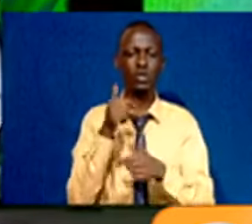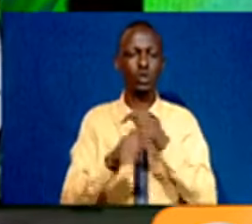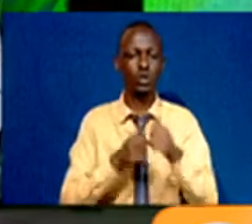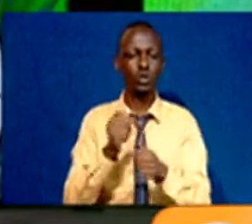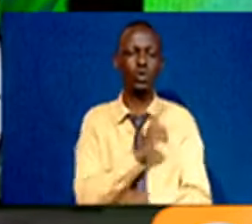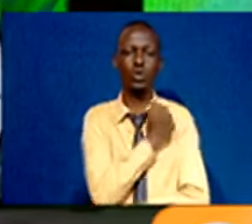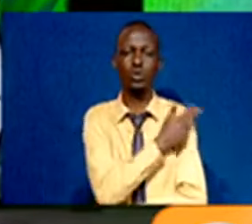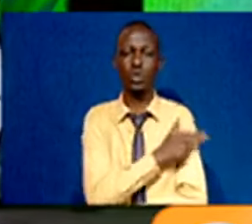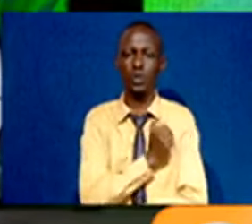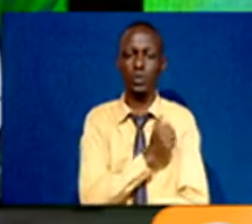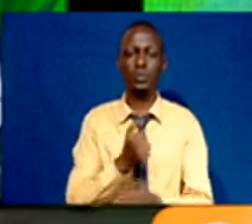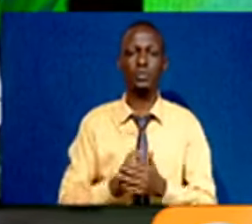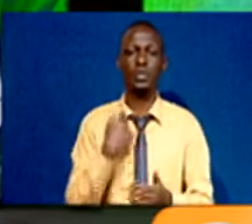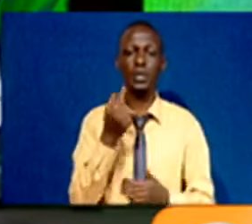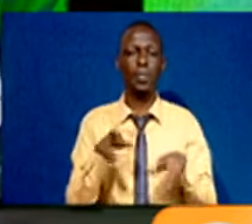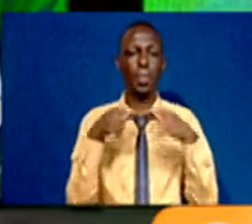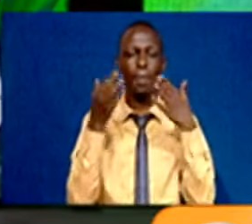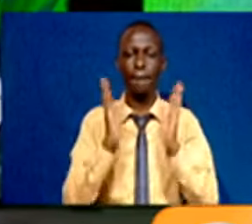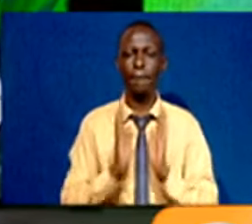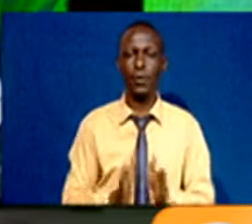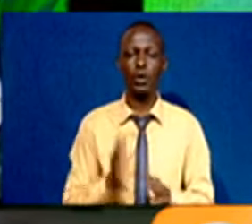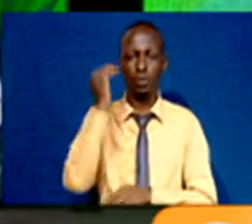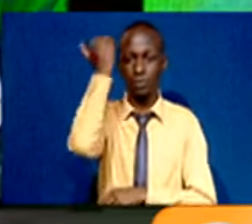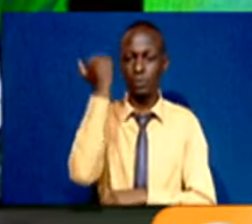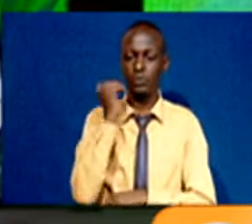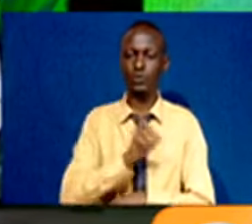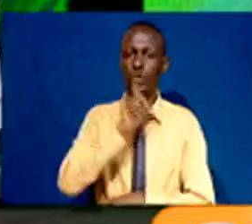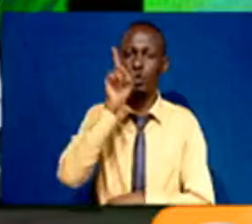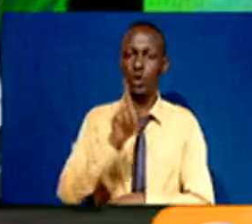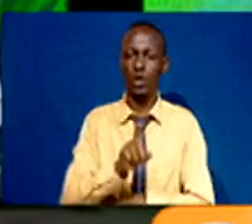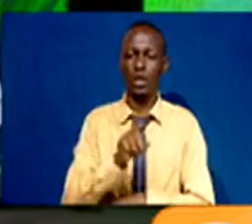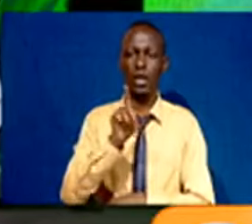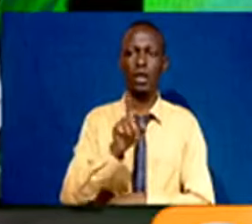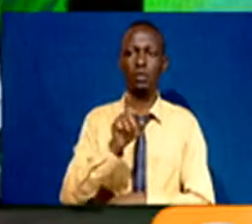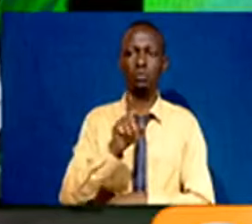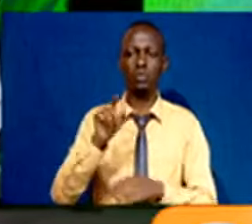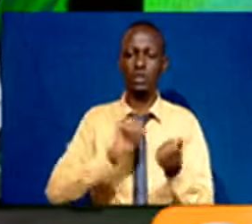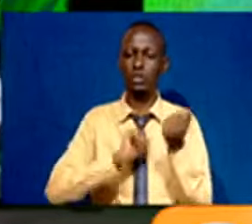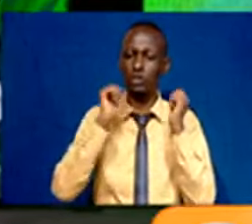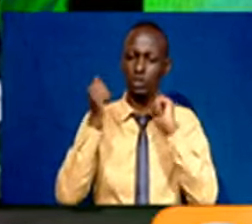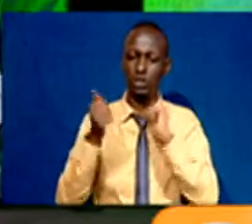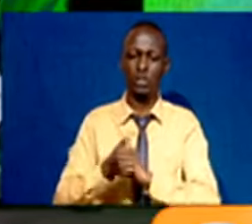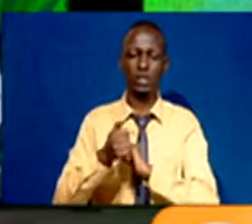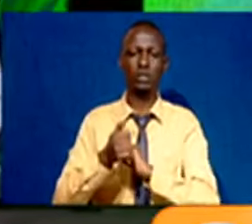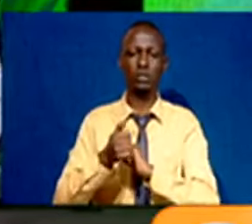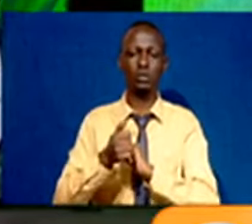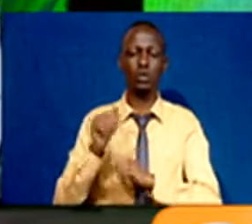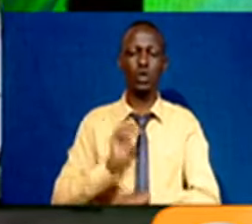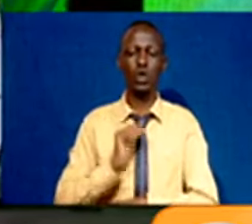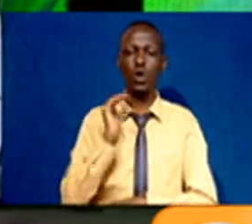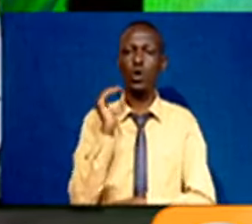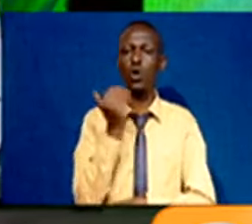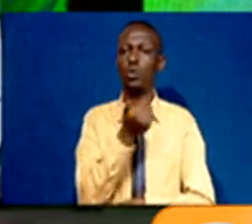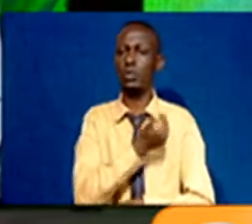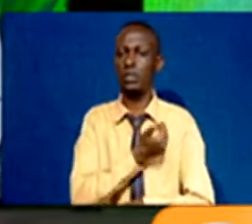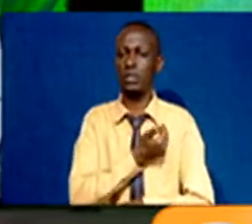hospitals. And as Emily Chibet reports, the court has directed a reconstitution of the Whole Nation Approach Committee